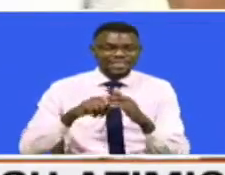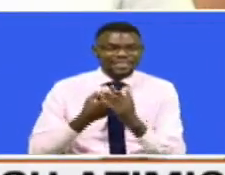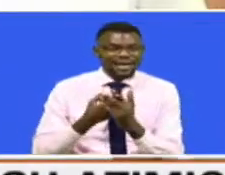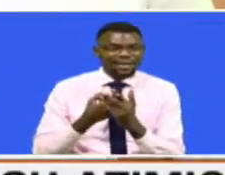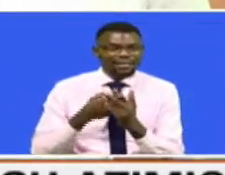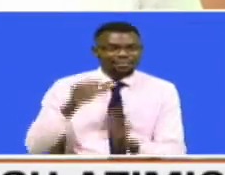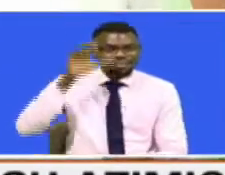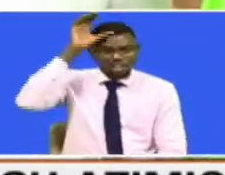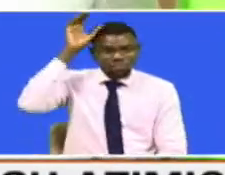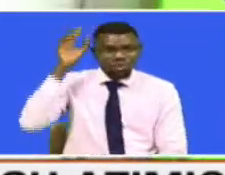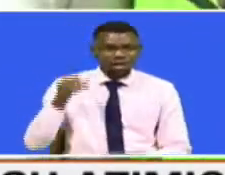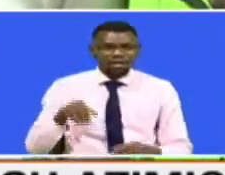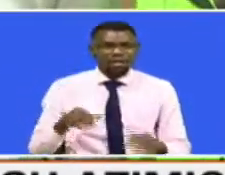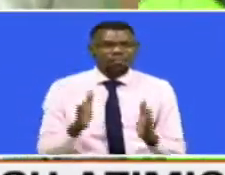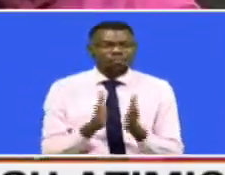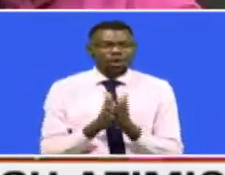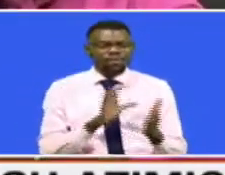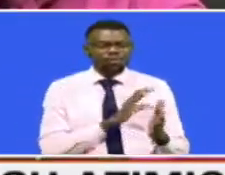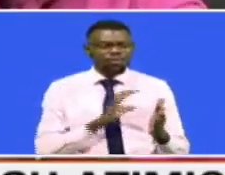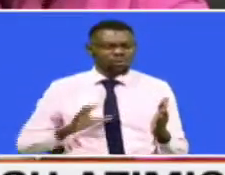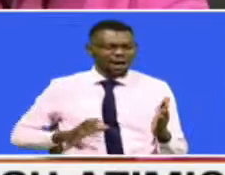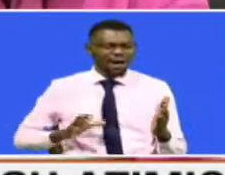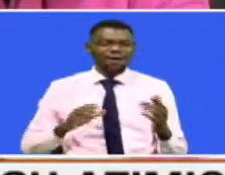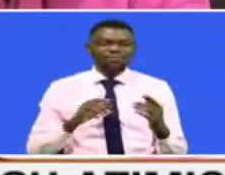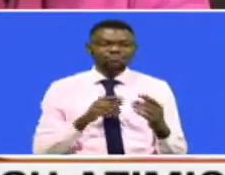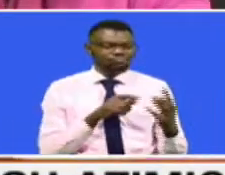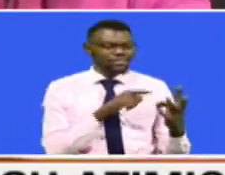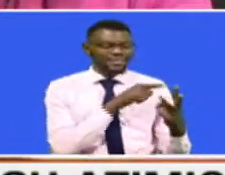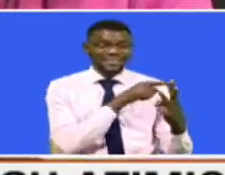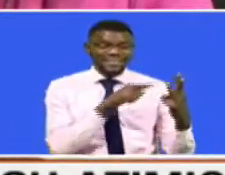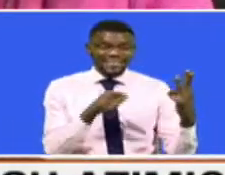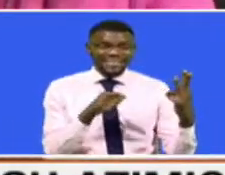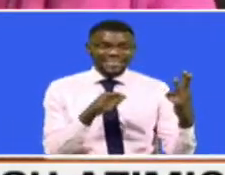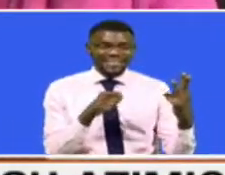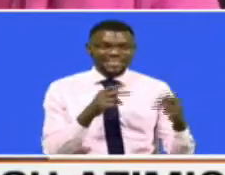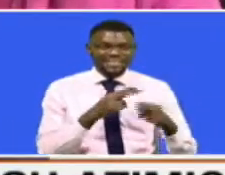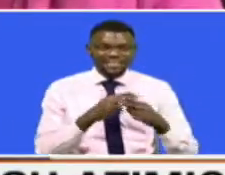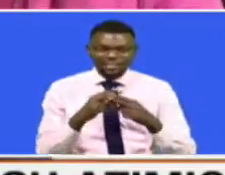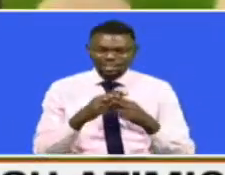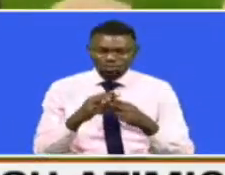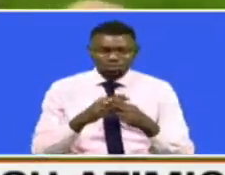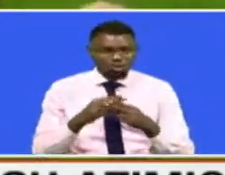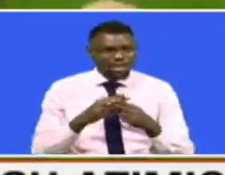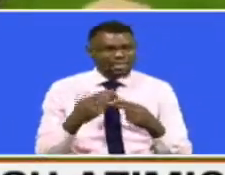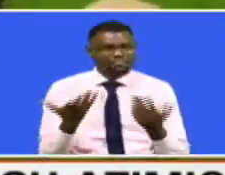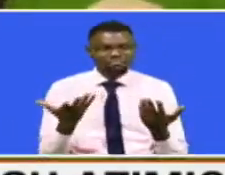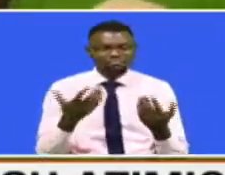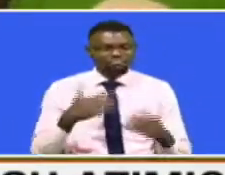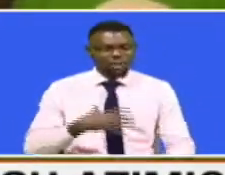huku Chebukati na makamishna Abdi Gulie na Boya Molu wakitarajiwa